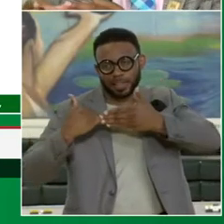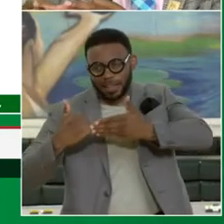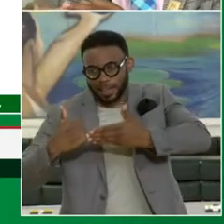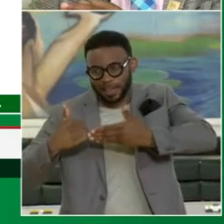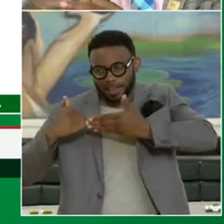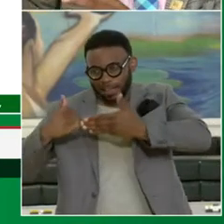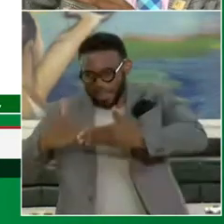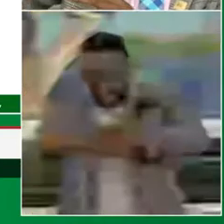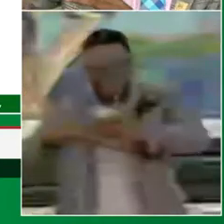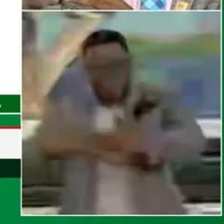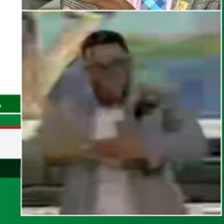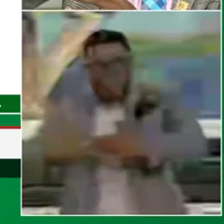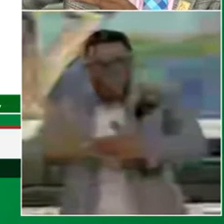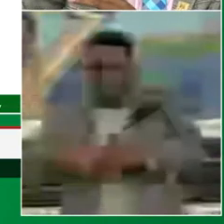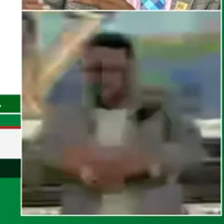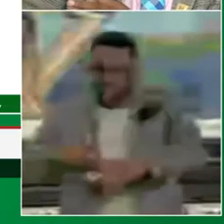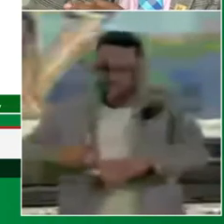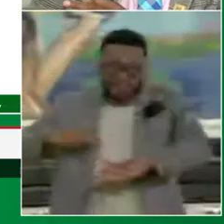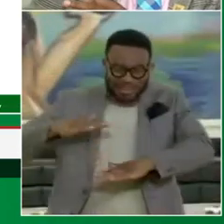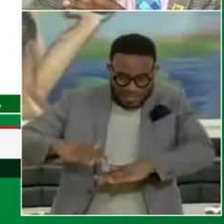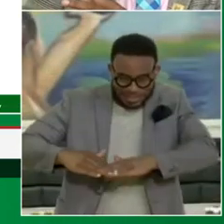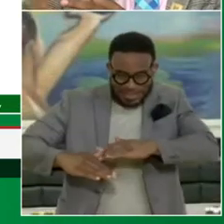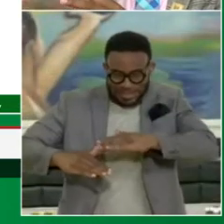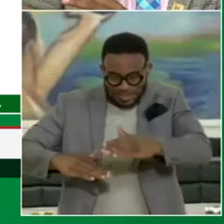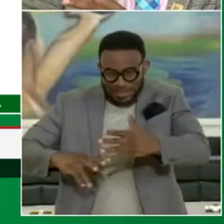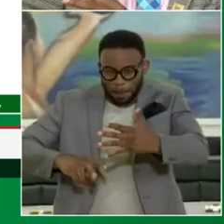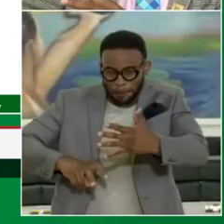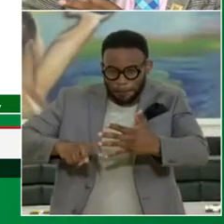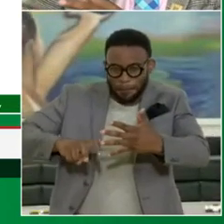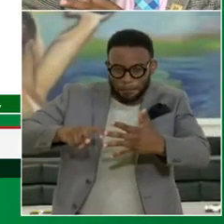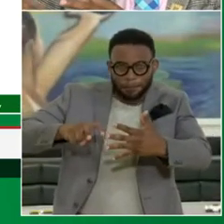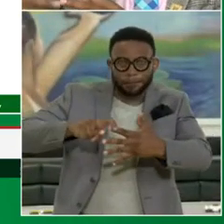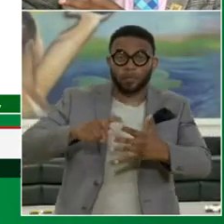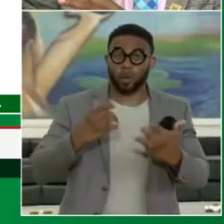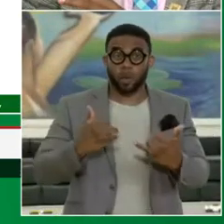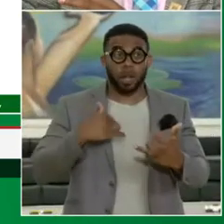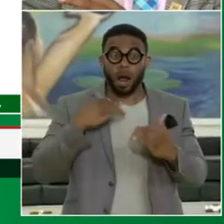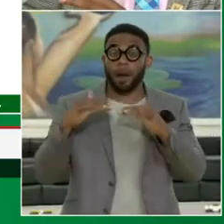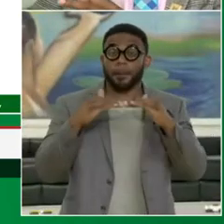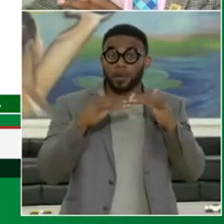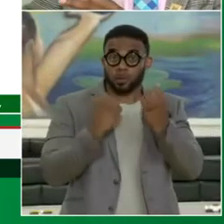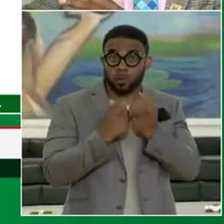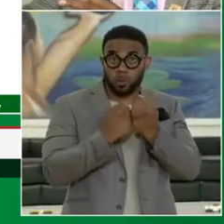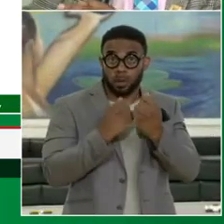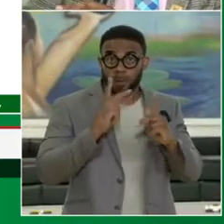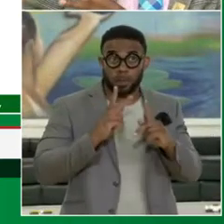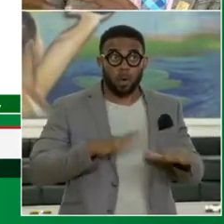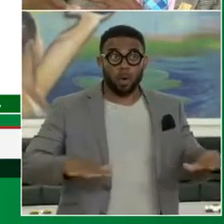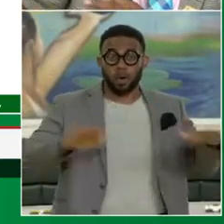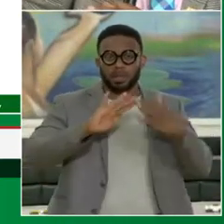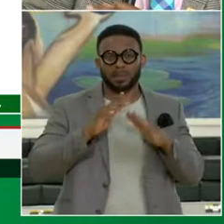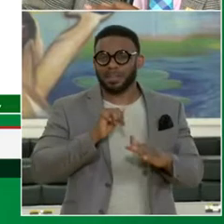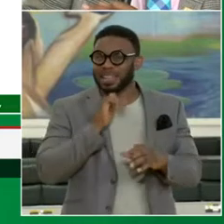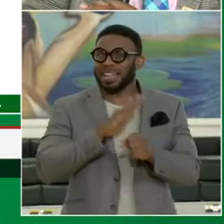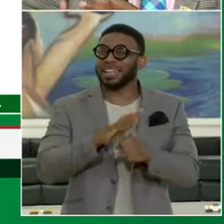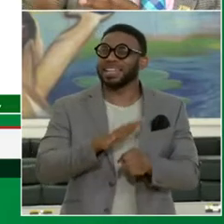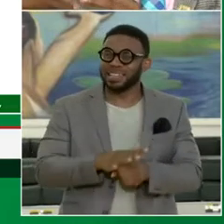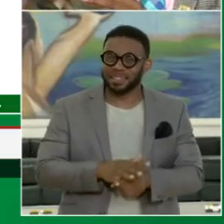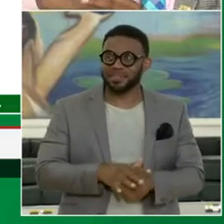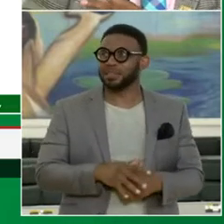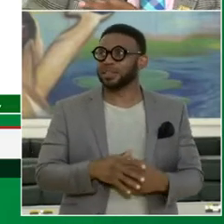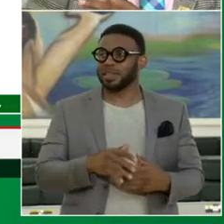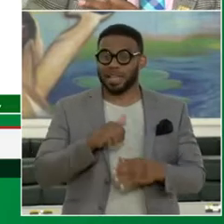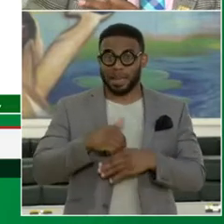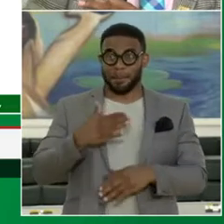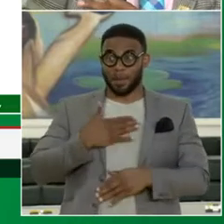them like take those steps. Currently, there are peer support navigators around the city, but there aren't any